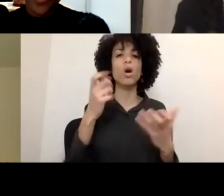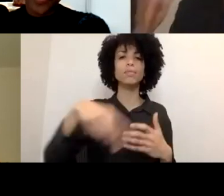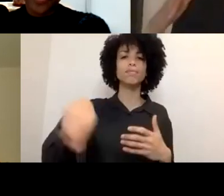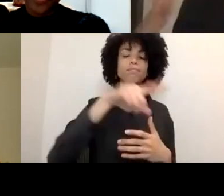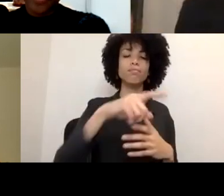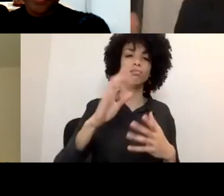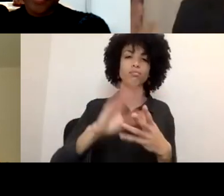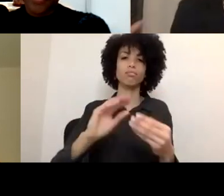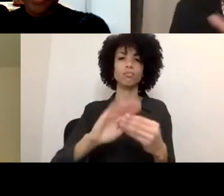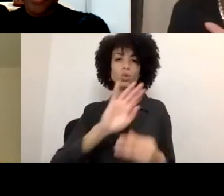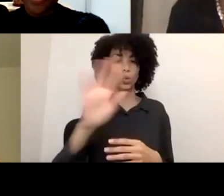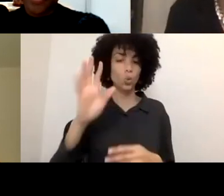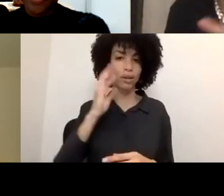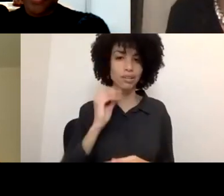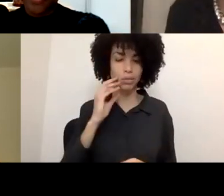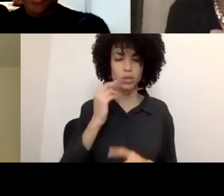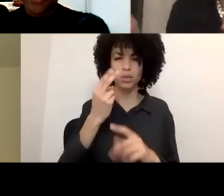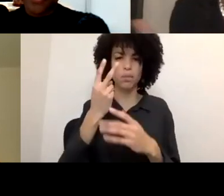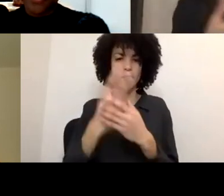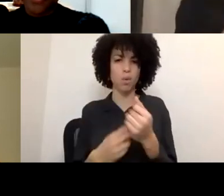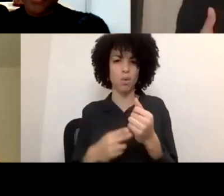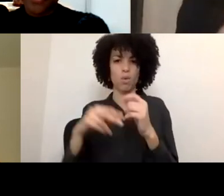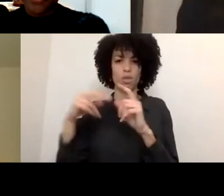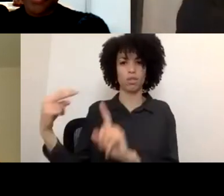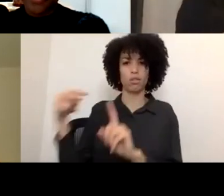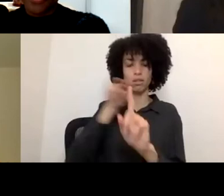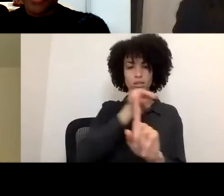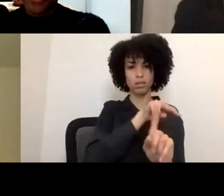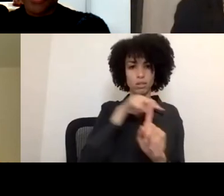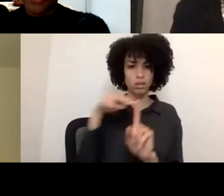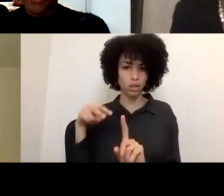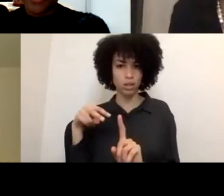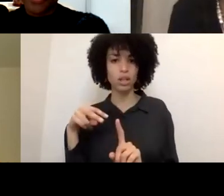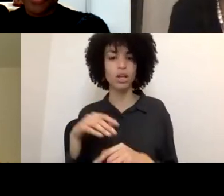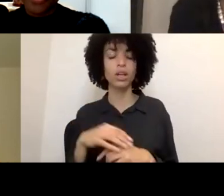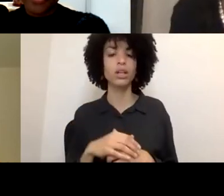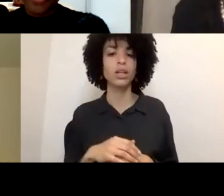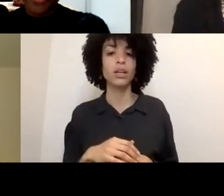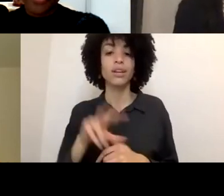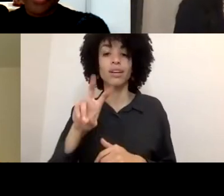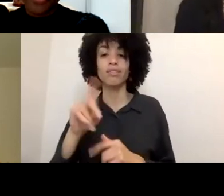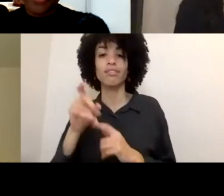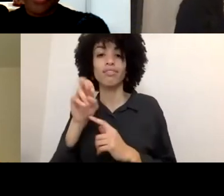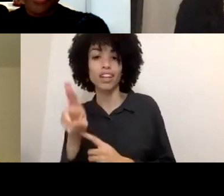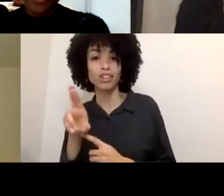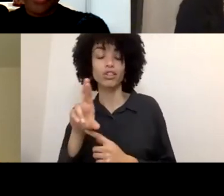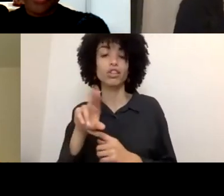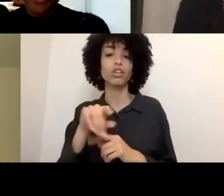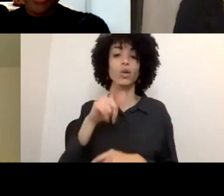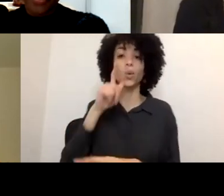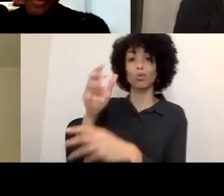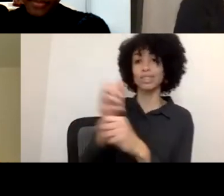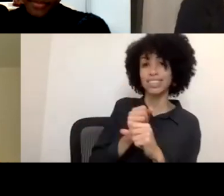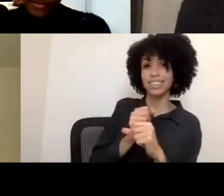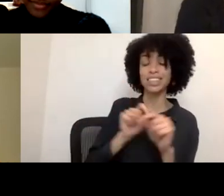on both sides, right? Salim, you're being a funder, and then of course, Deanna and Andy are being on the other side of grant making processes.